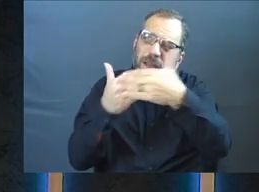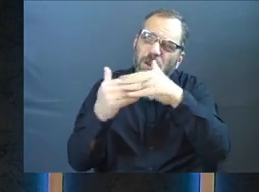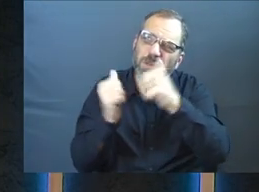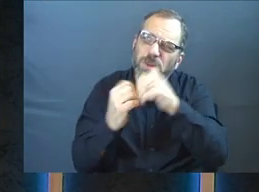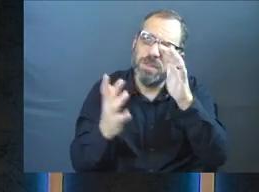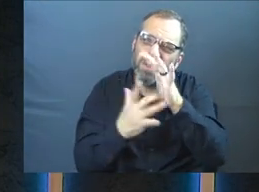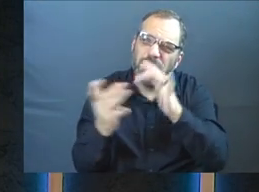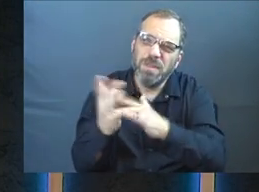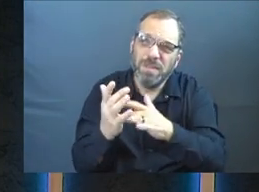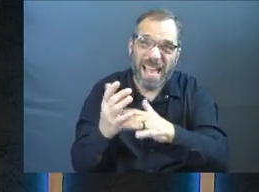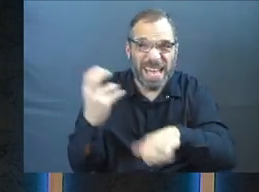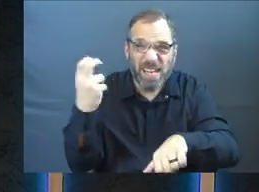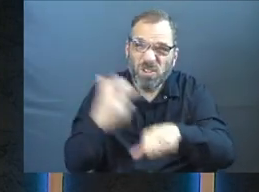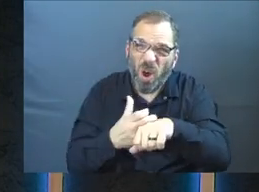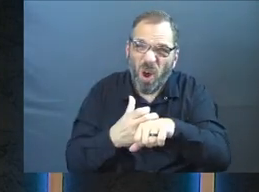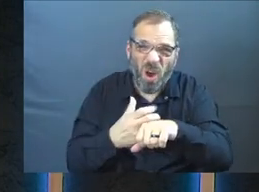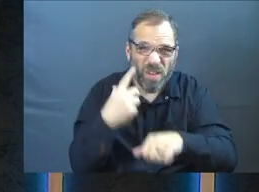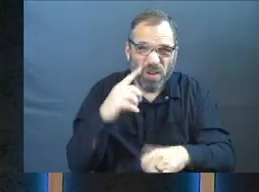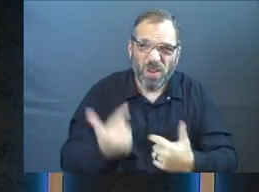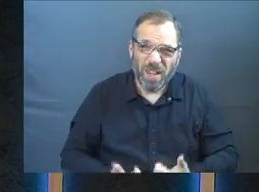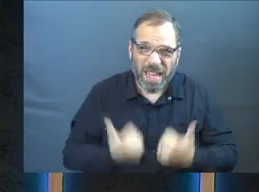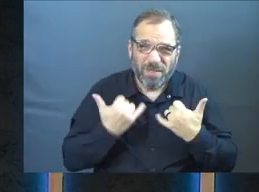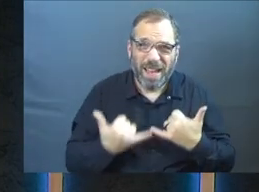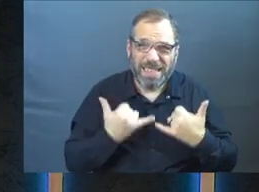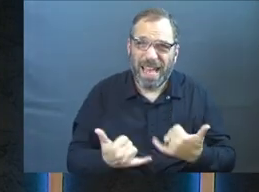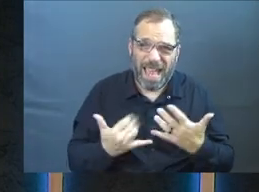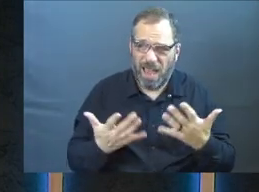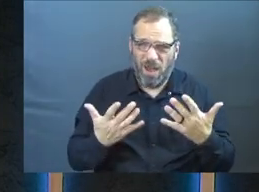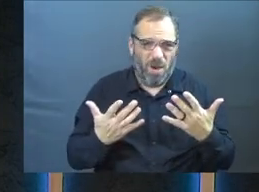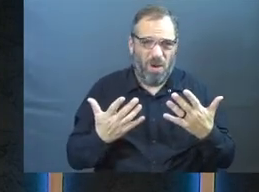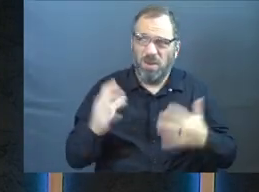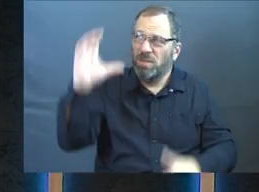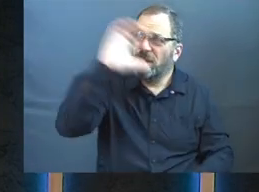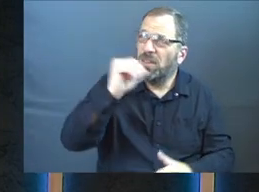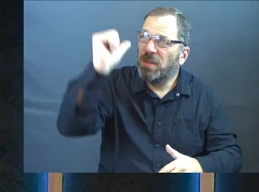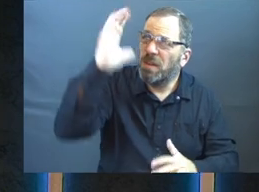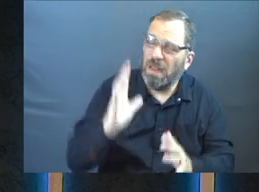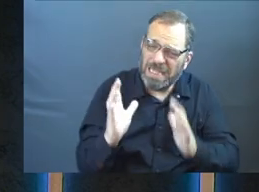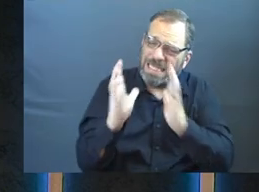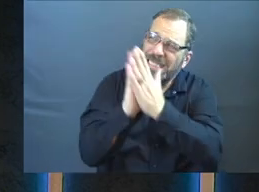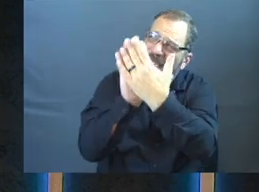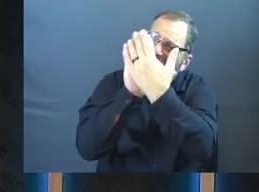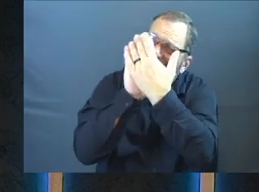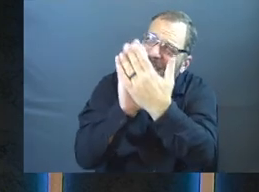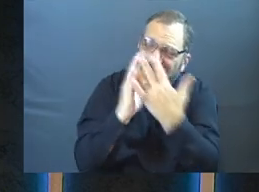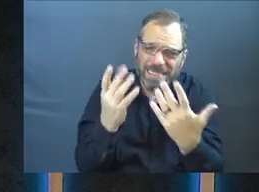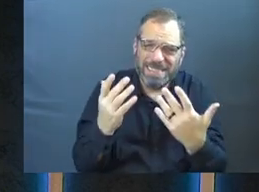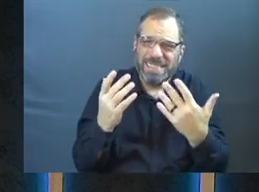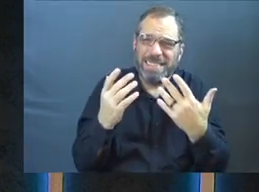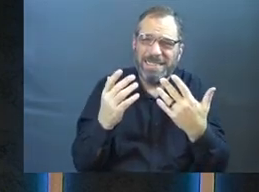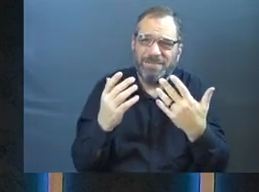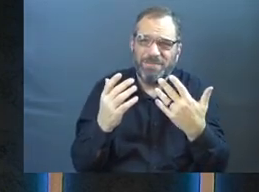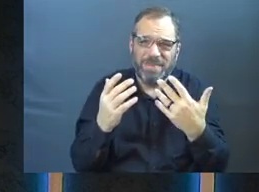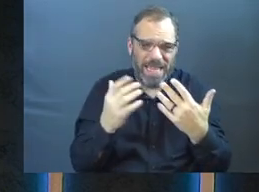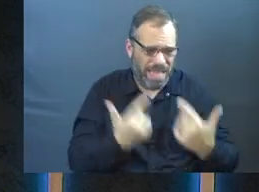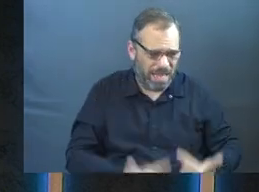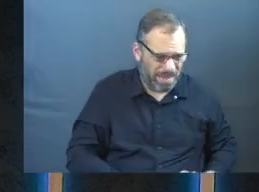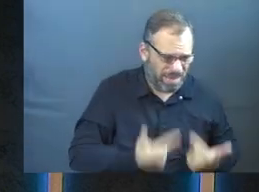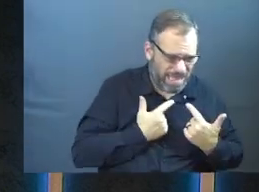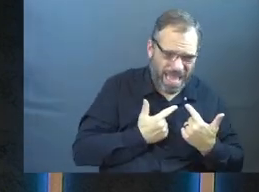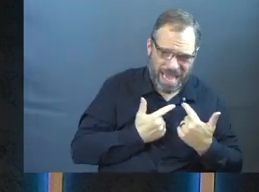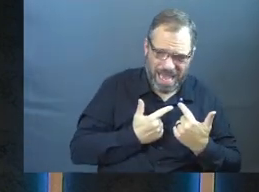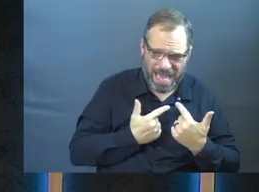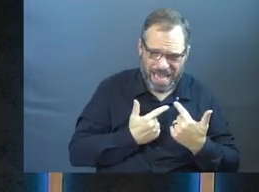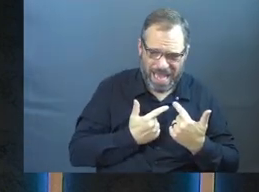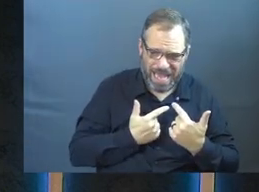hard enough. It's hard enough to seek God and to not let life pull